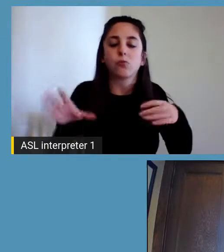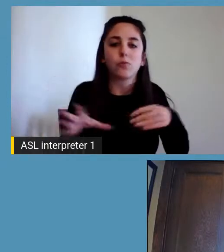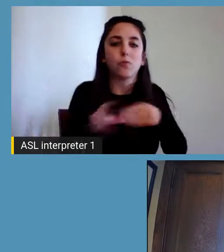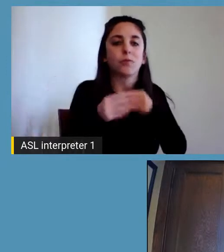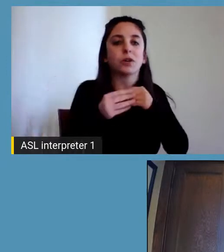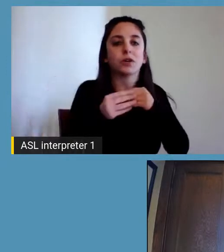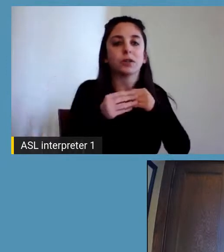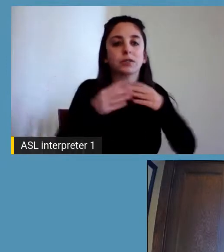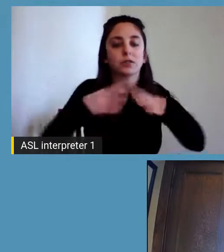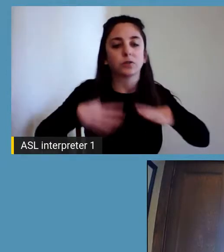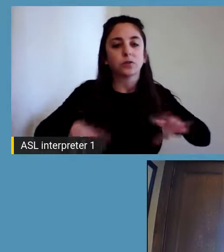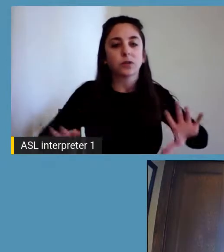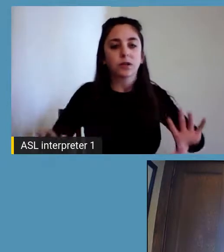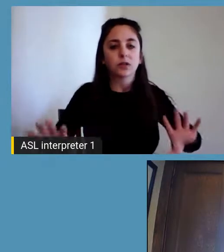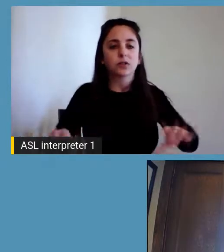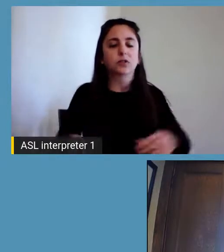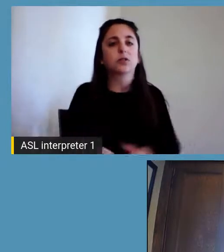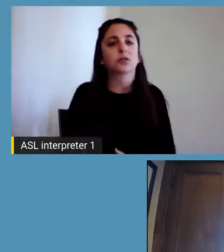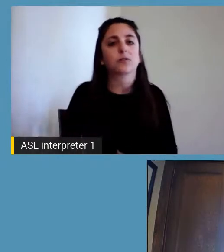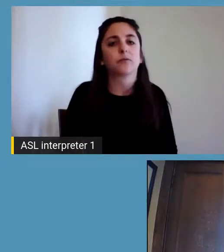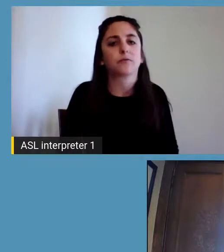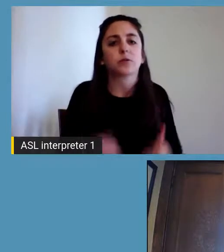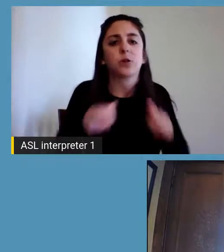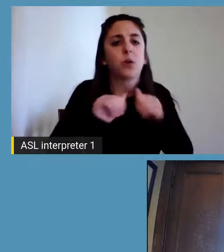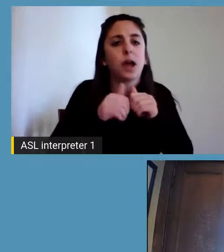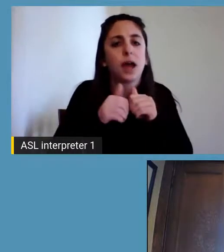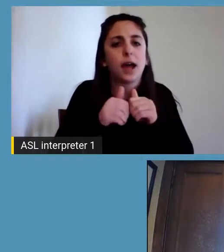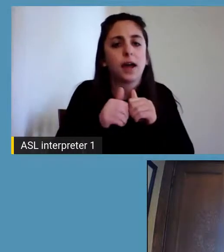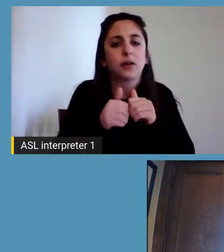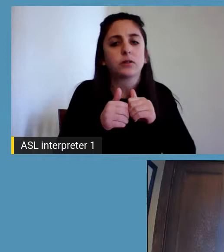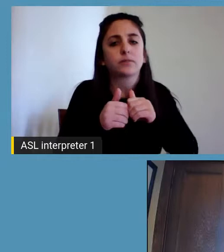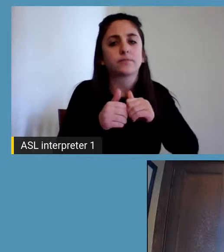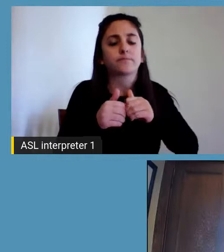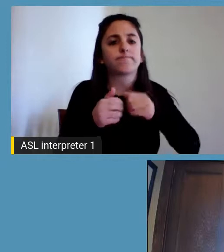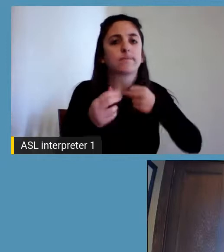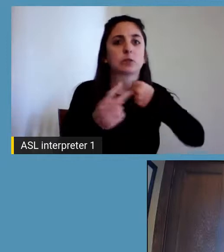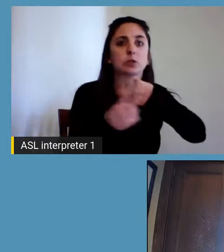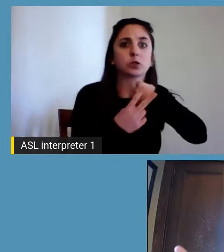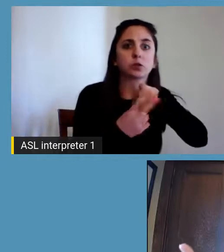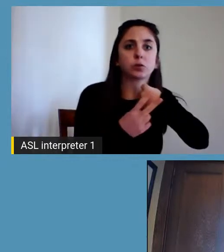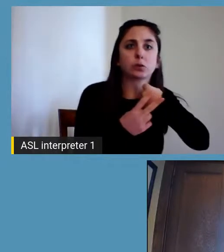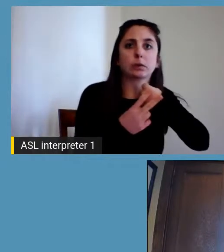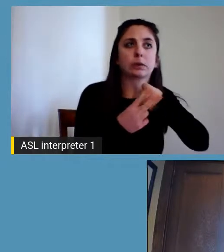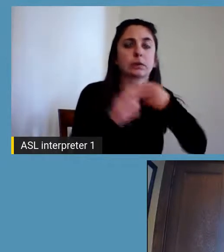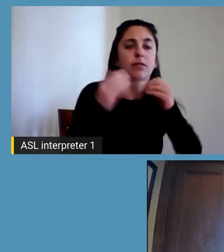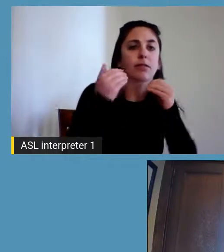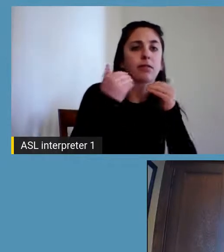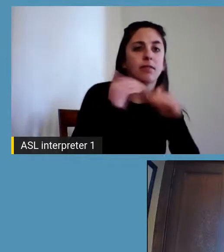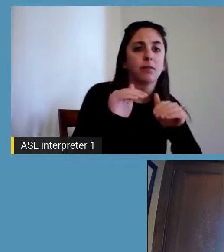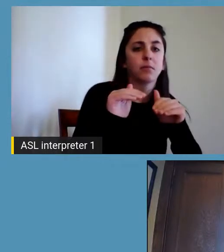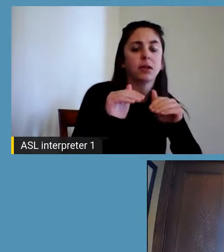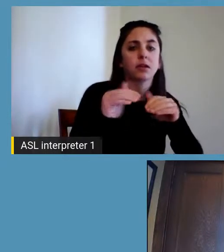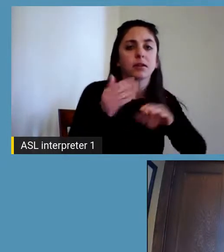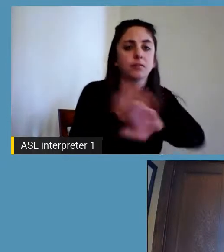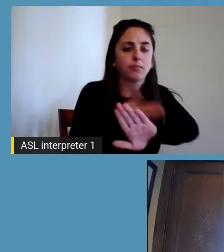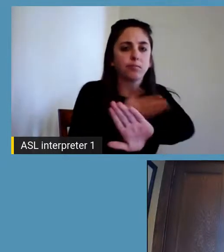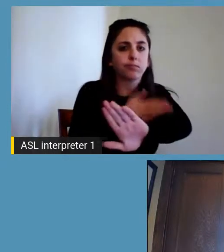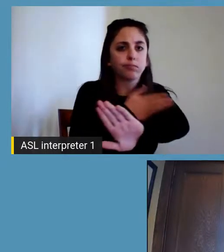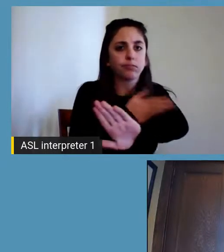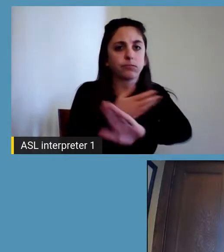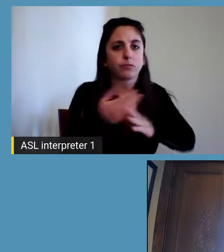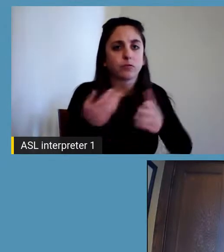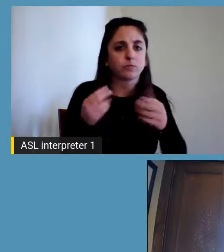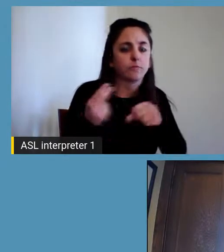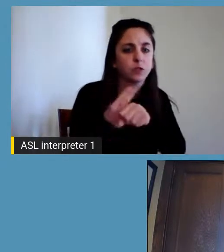offer some kind of a solution or resolution to that storage problem? And as you note at the Met or wherever it was